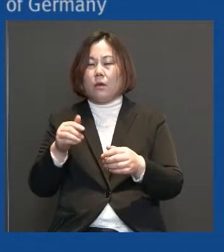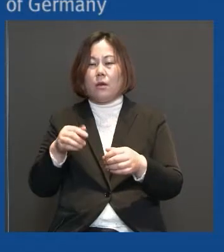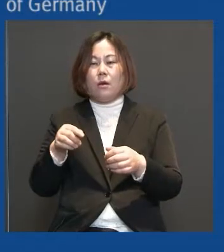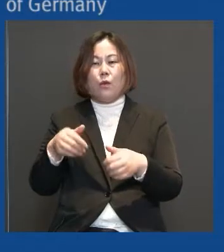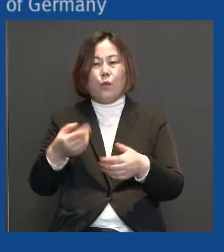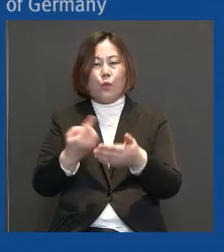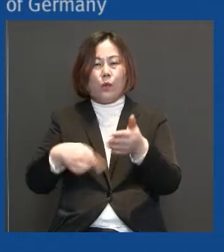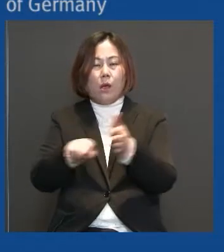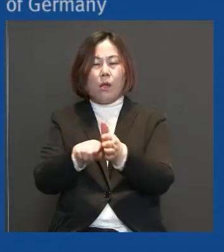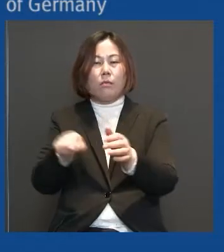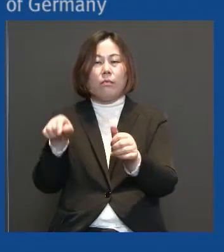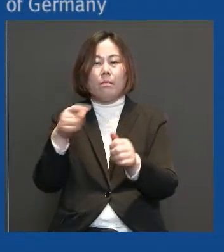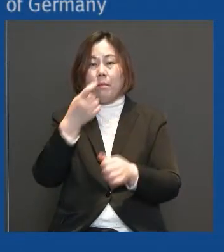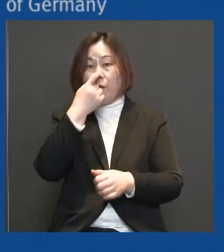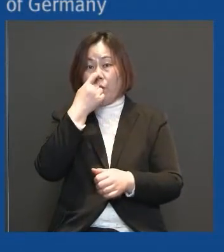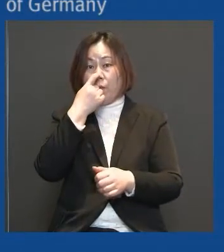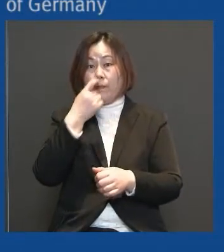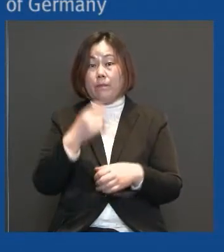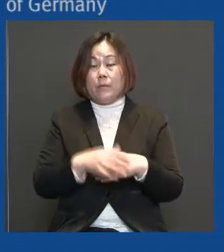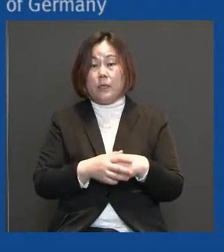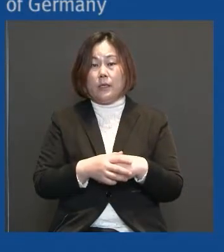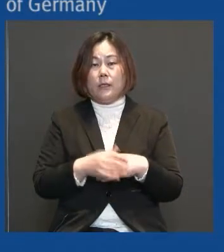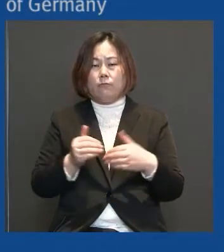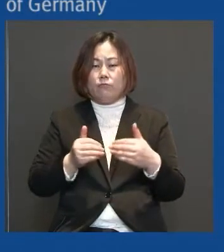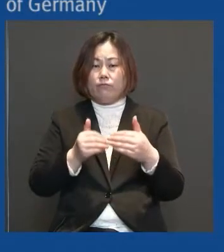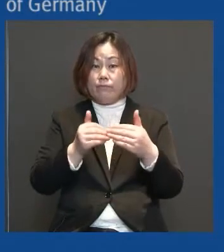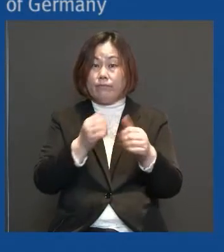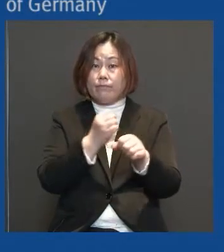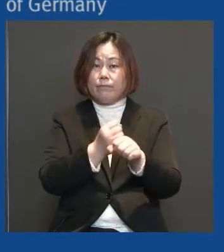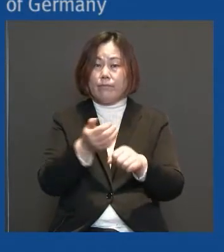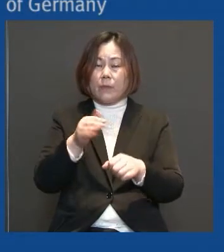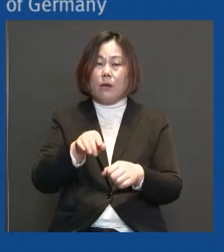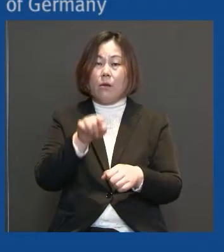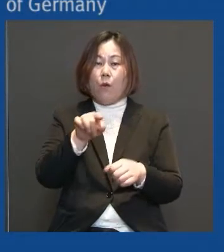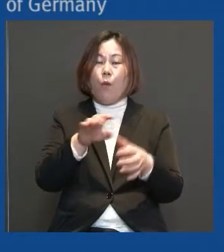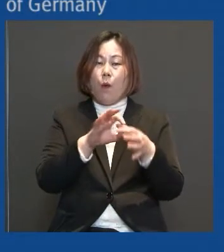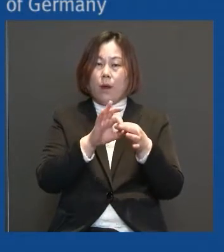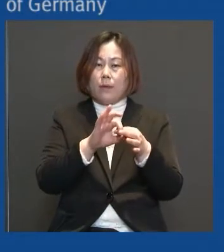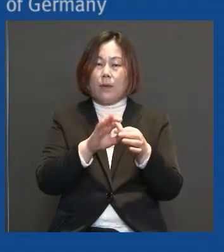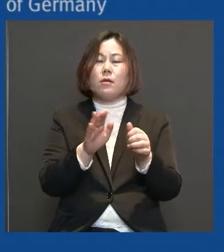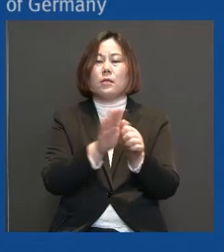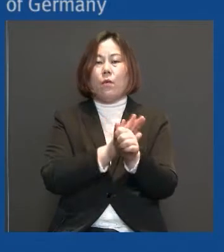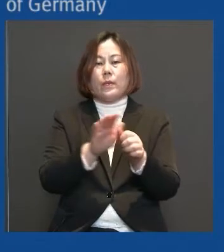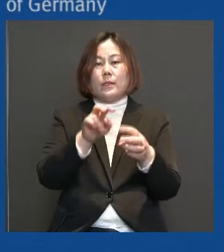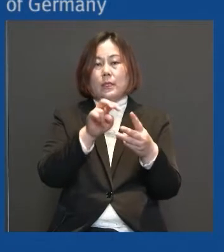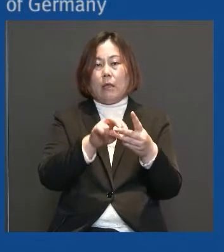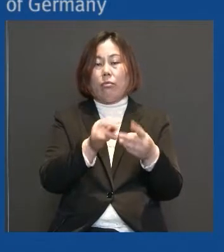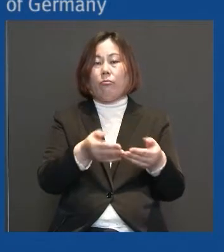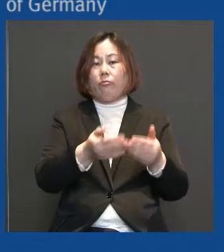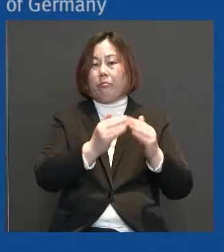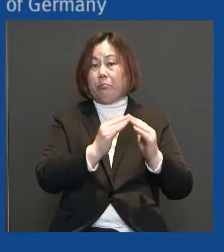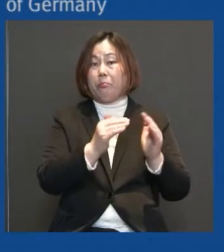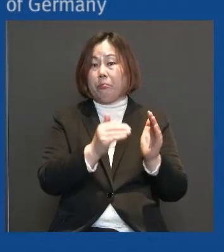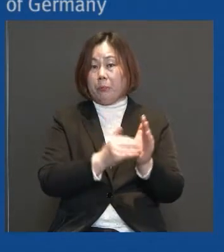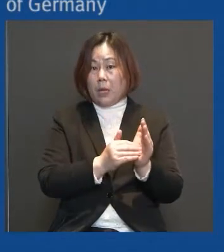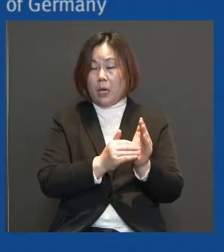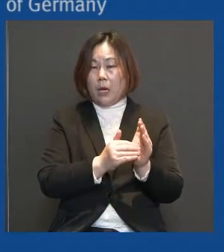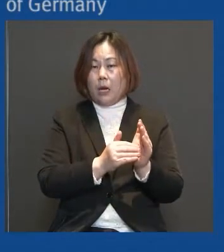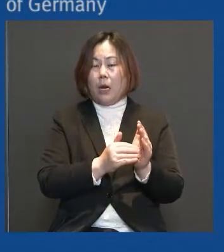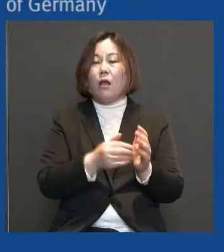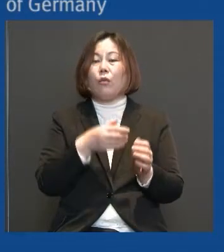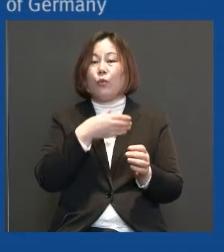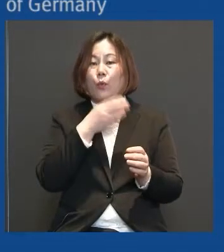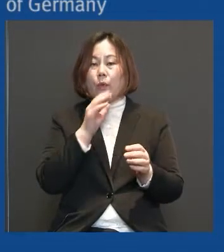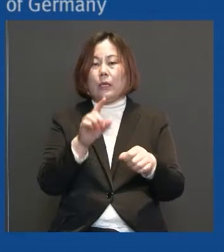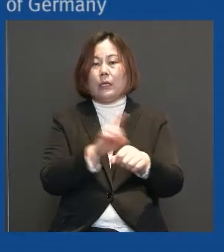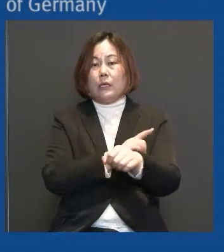want to mention that a service center was set up called Digitalization and Education for Older Persons, which functions as a nationwide